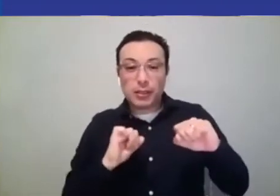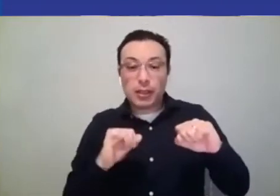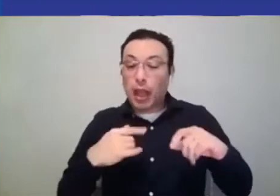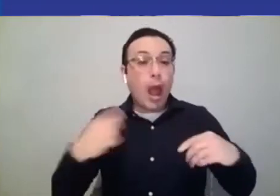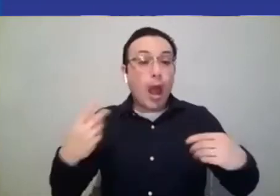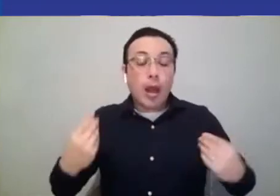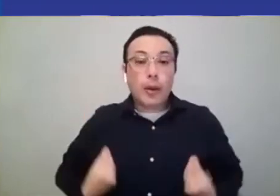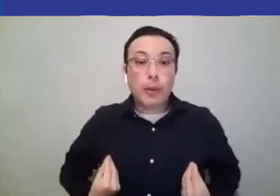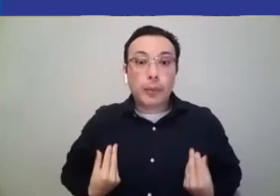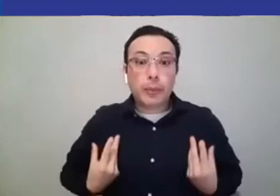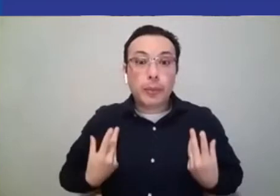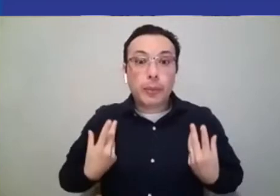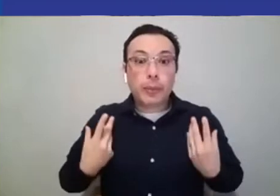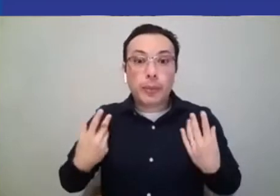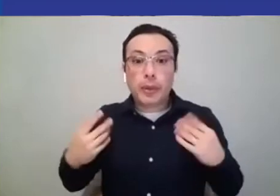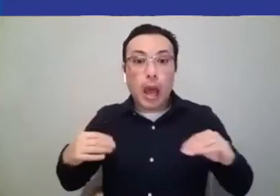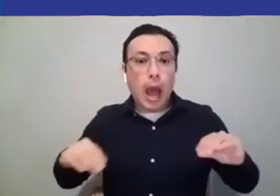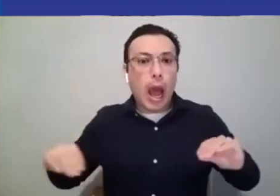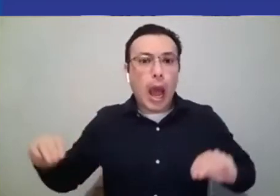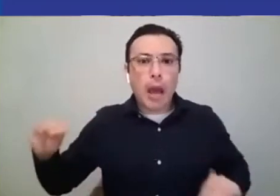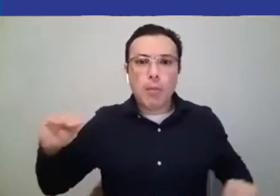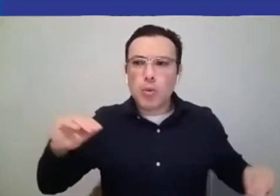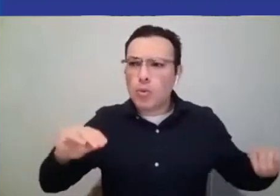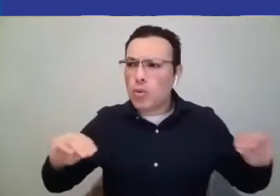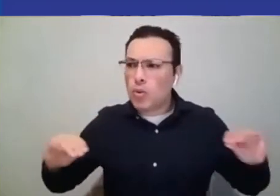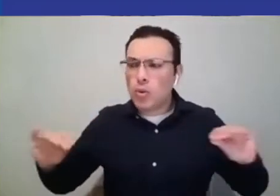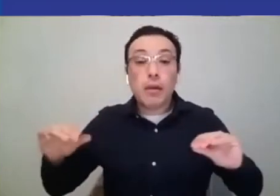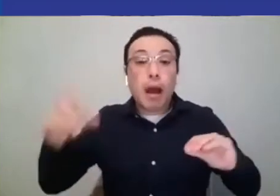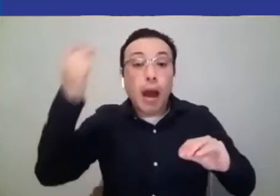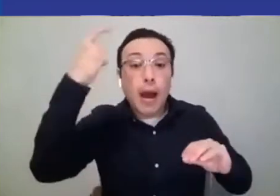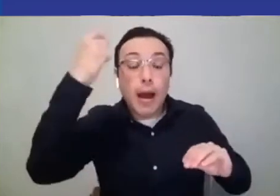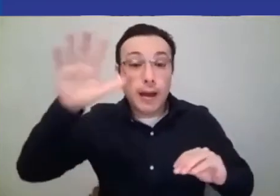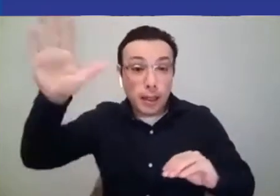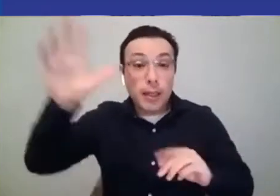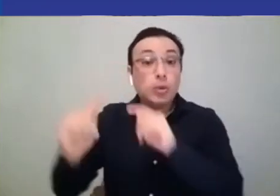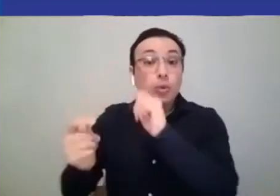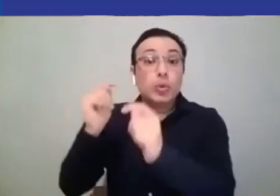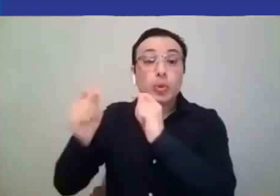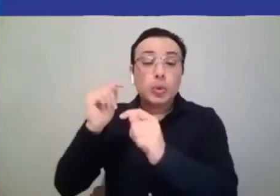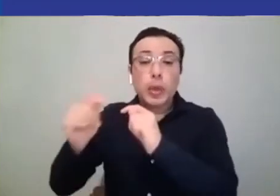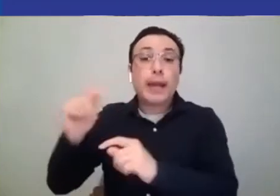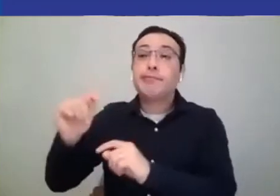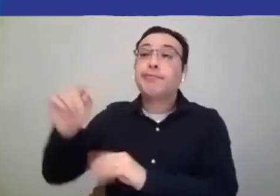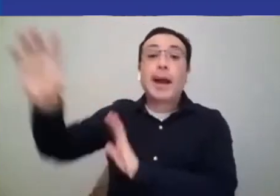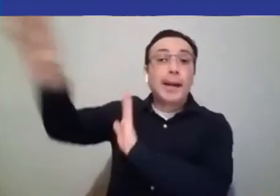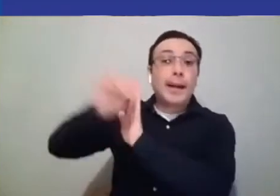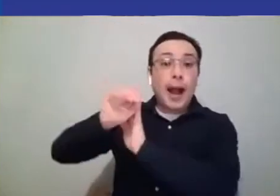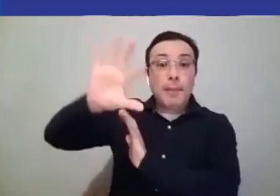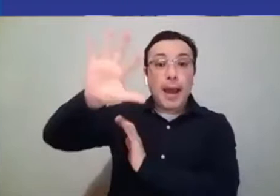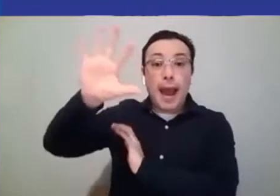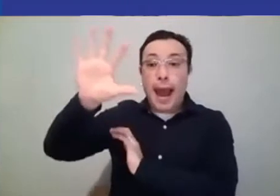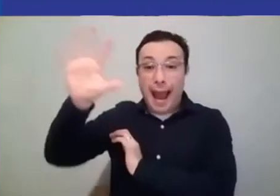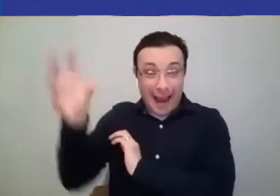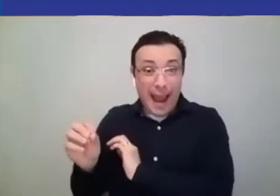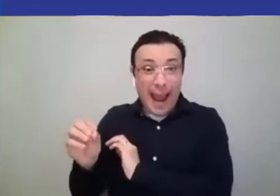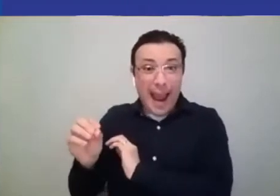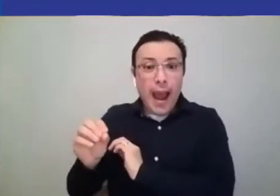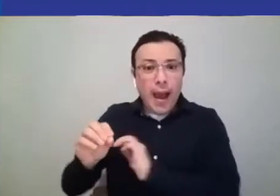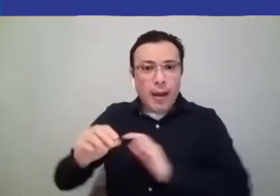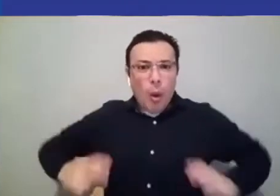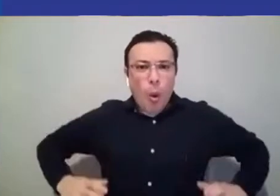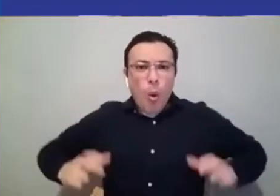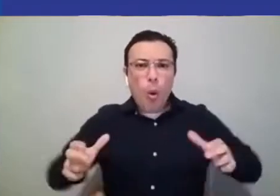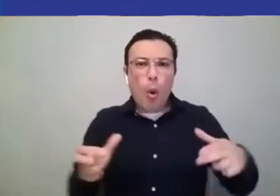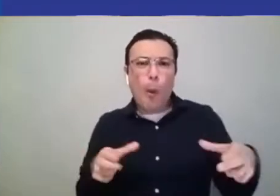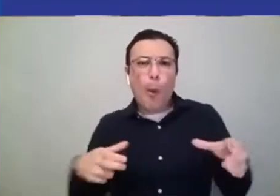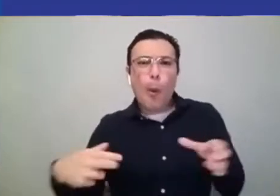of course, Trinidadians are known for the looseness in the pelvis, you know, that whole African thing, whining